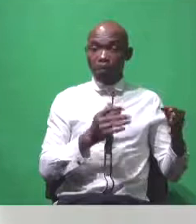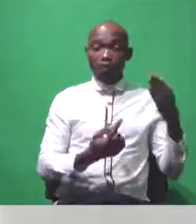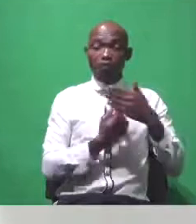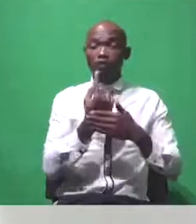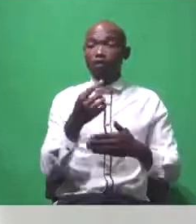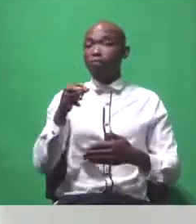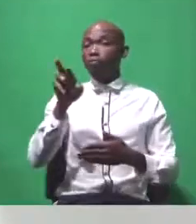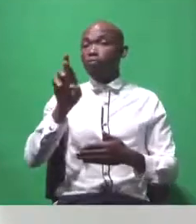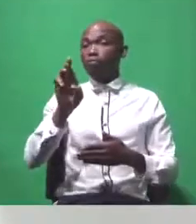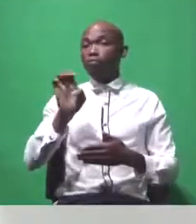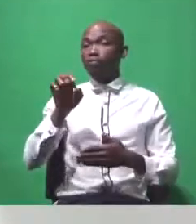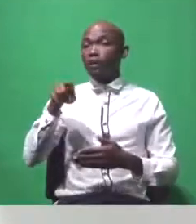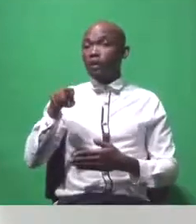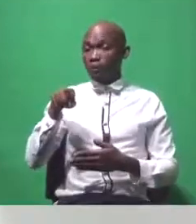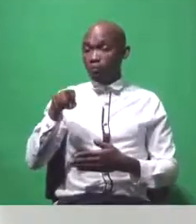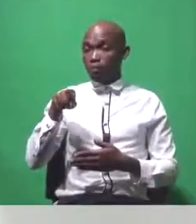from reap